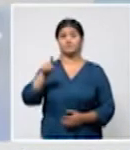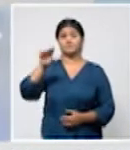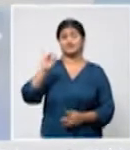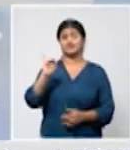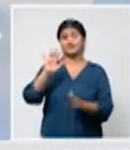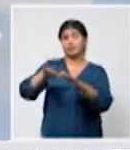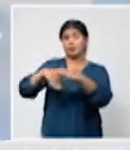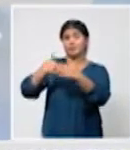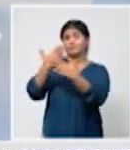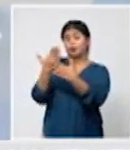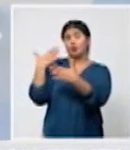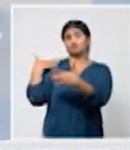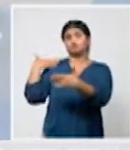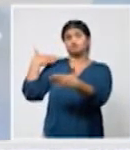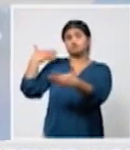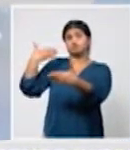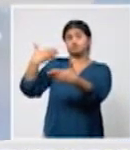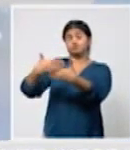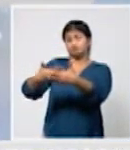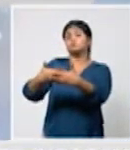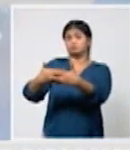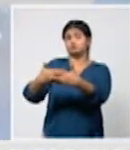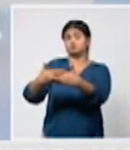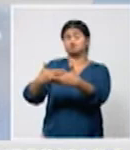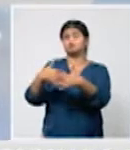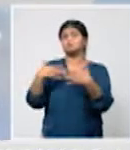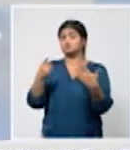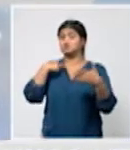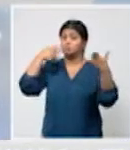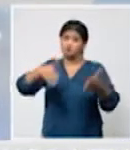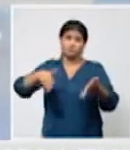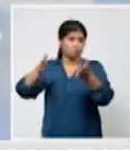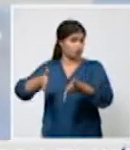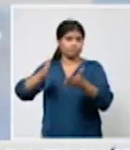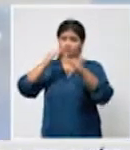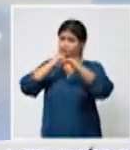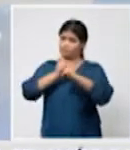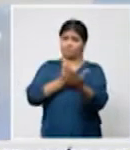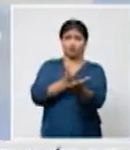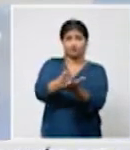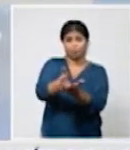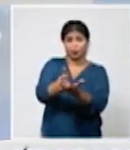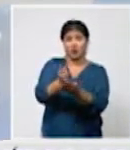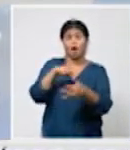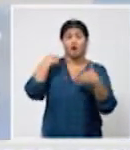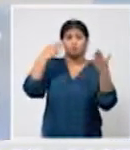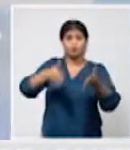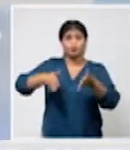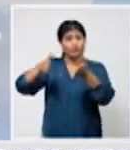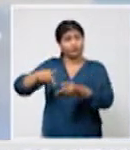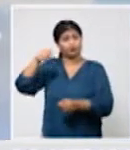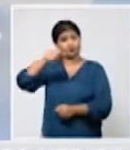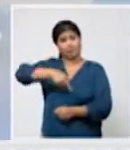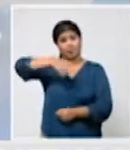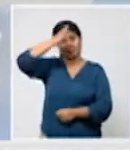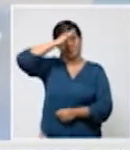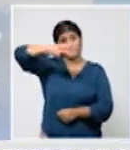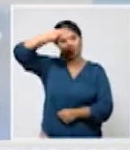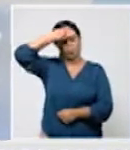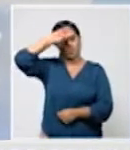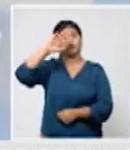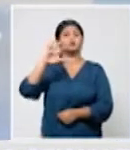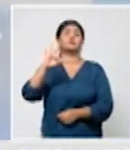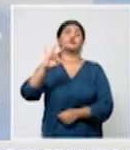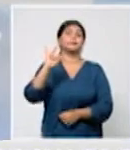which 145, or 99.3%, are clinically stable. There have been